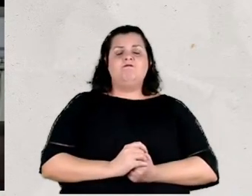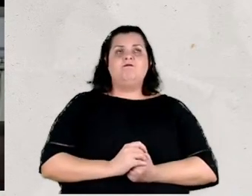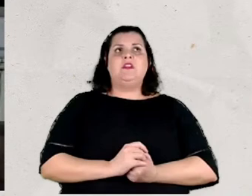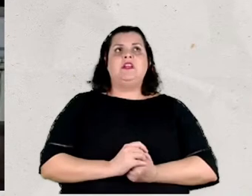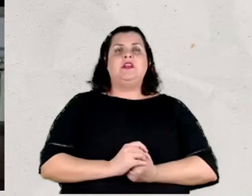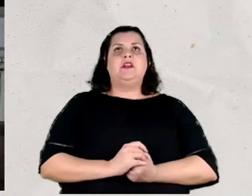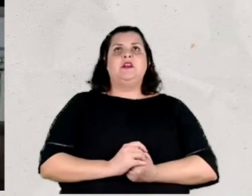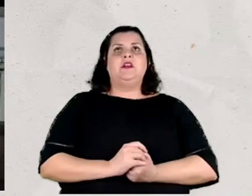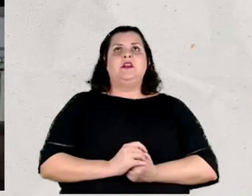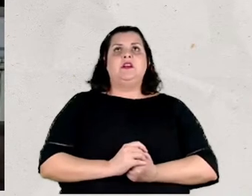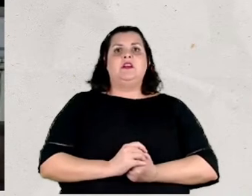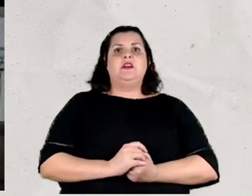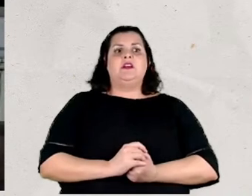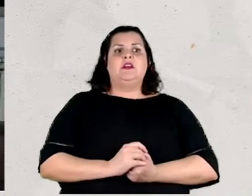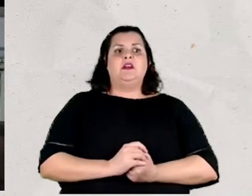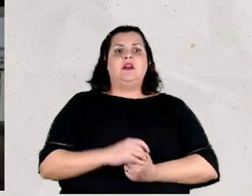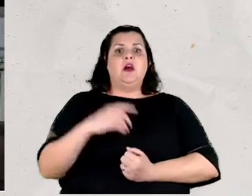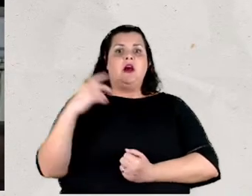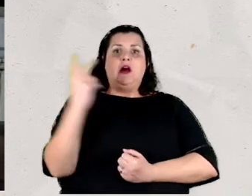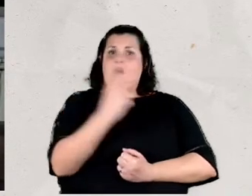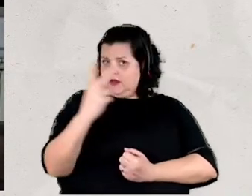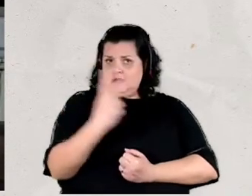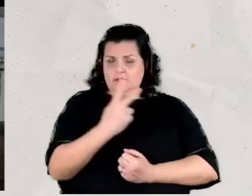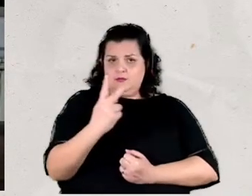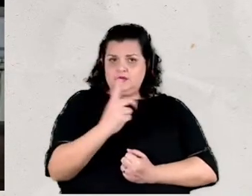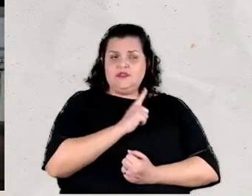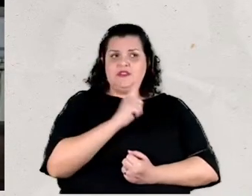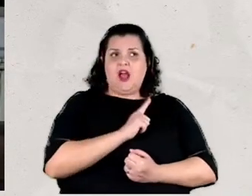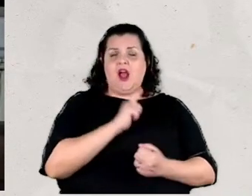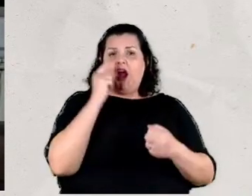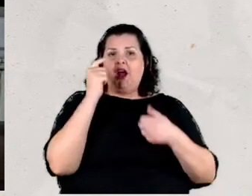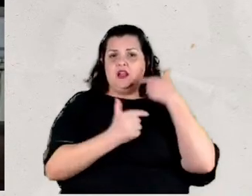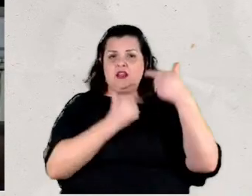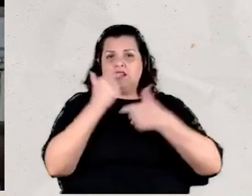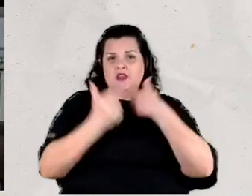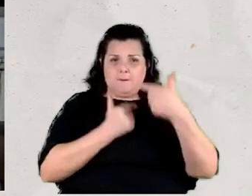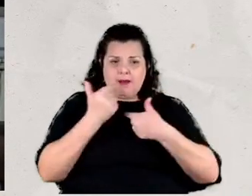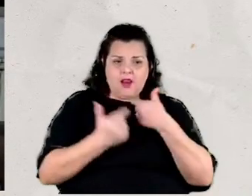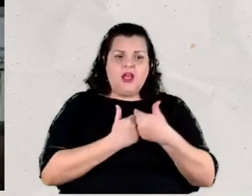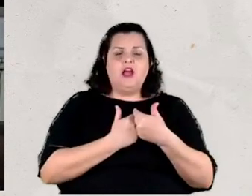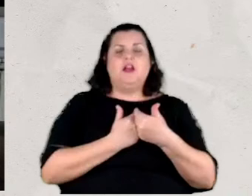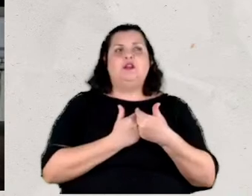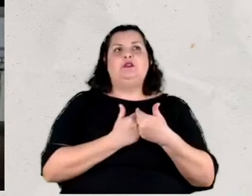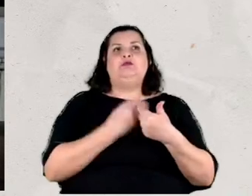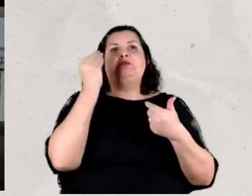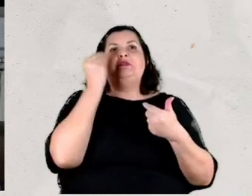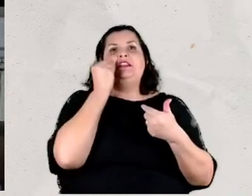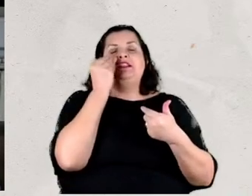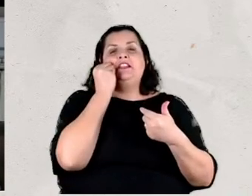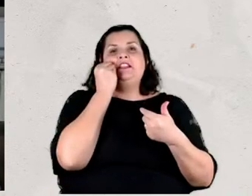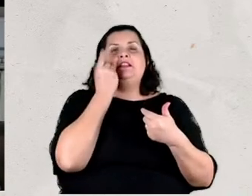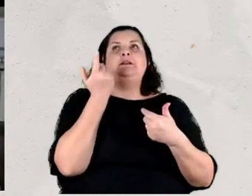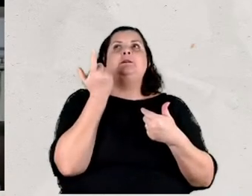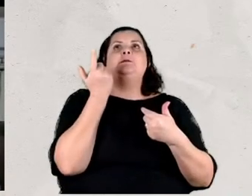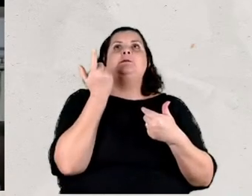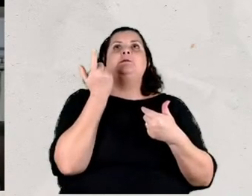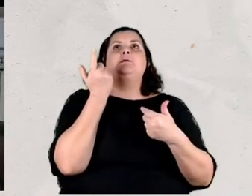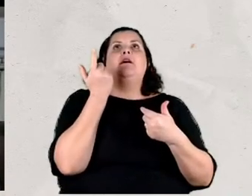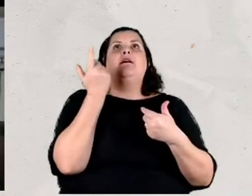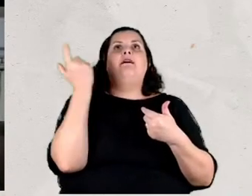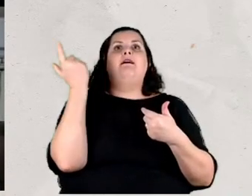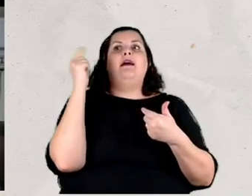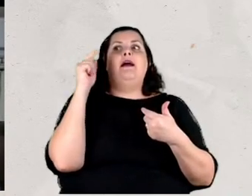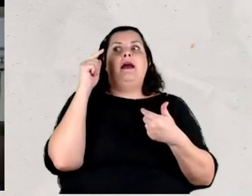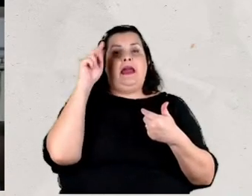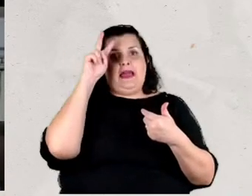I don't look toward the leadership. And, you know, when this book came out, I was invited to go to Ramallah